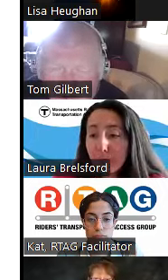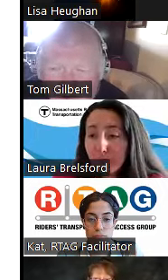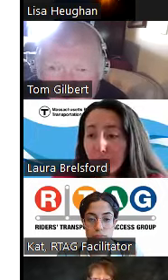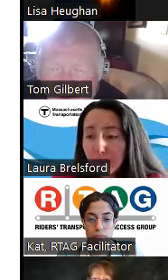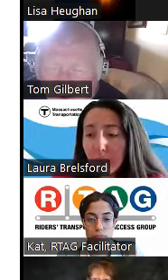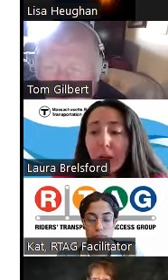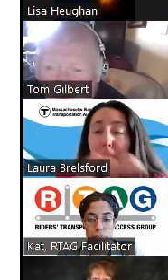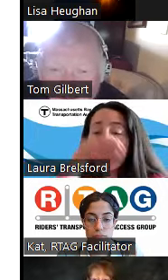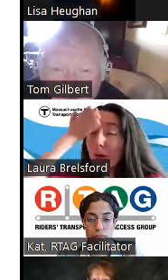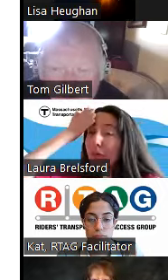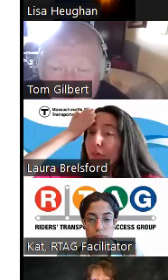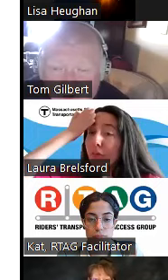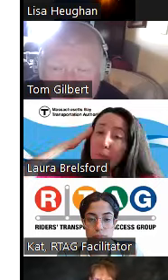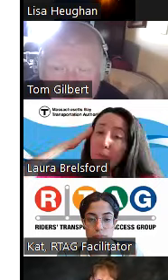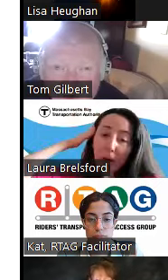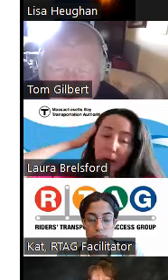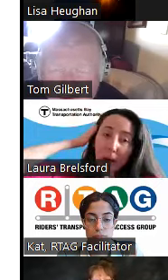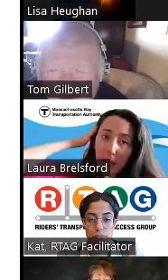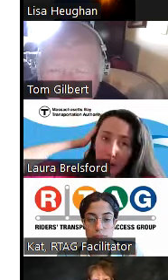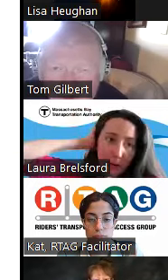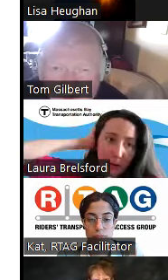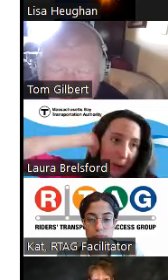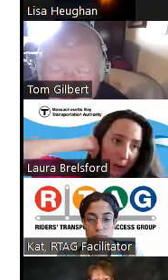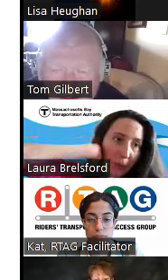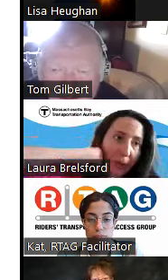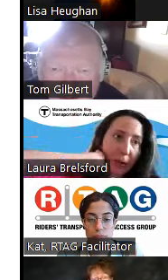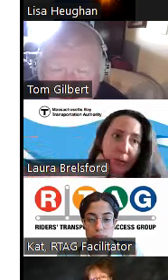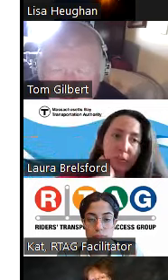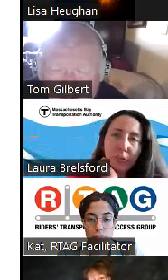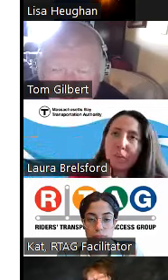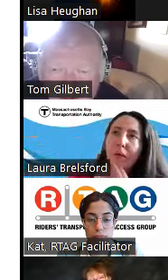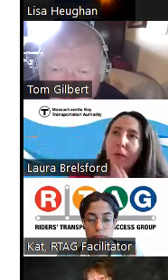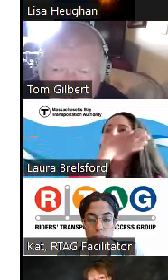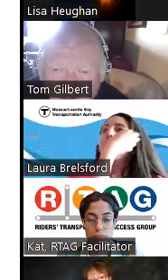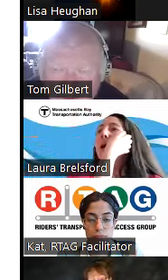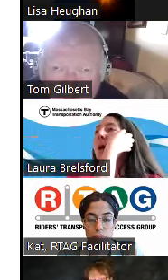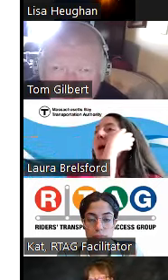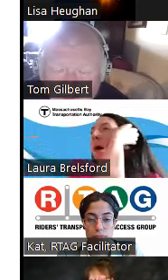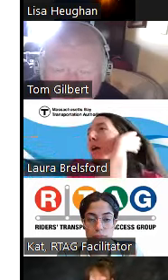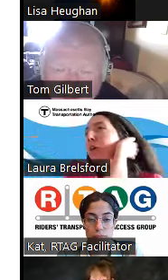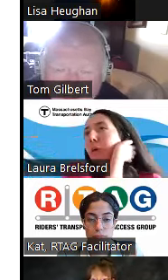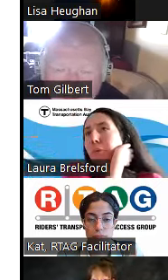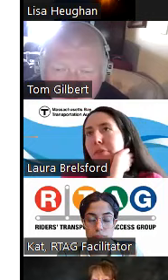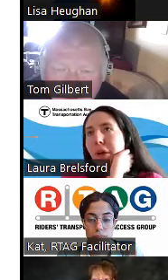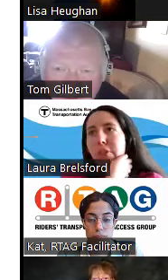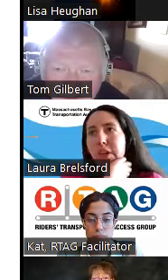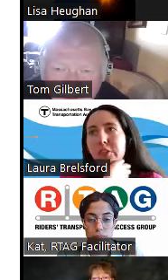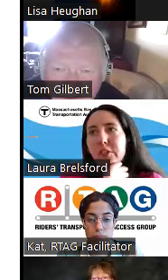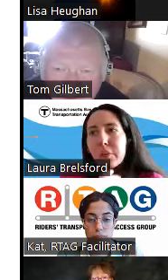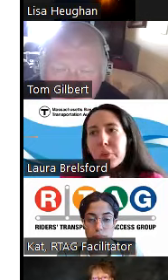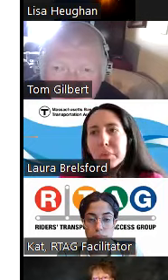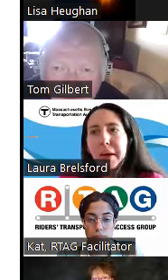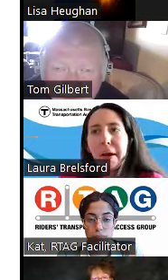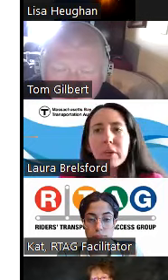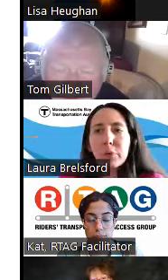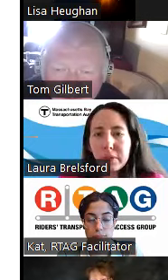know, The about other what's thing going we've on. been talking a lot about, and I think there's going to be, a number of conversations